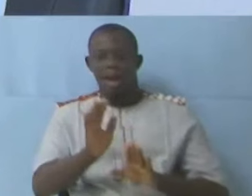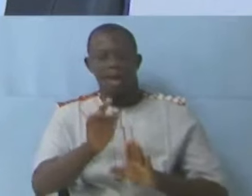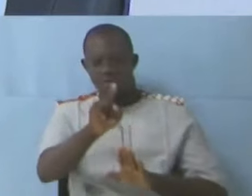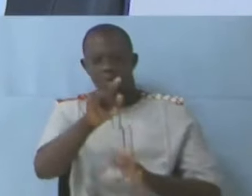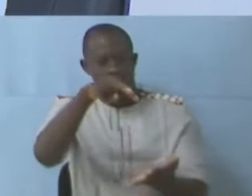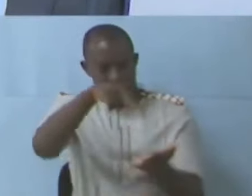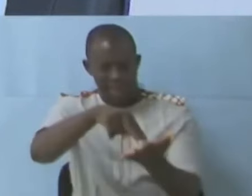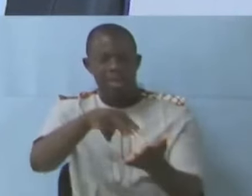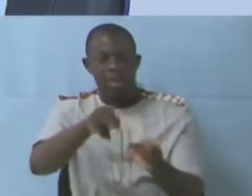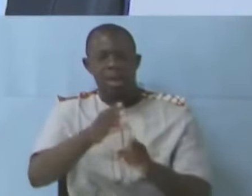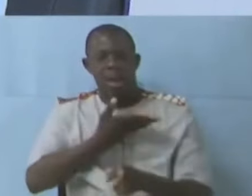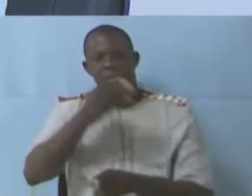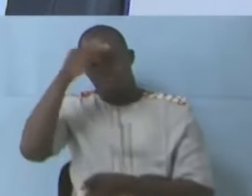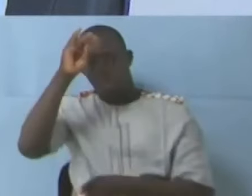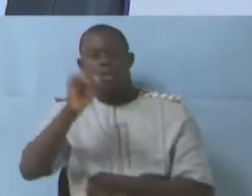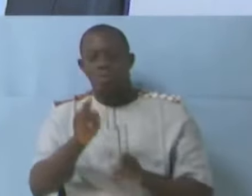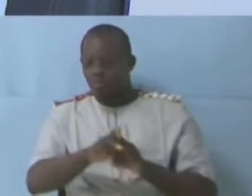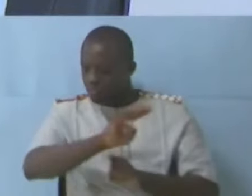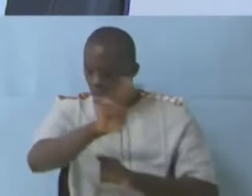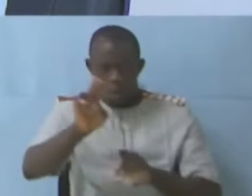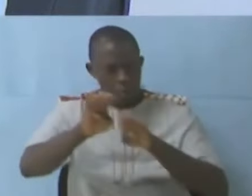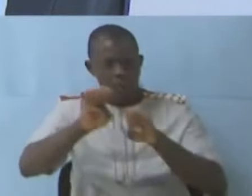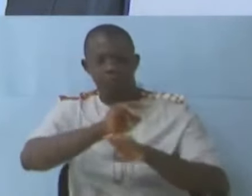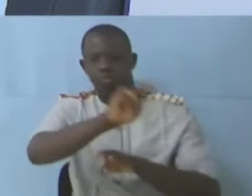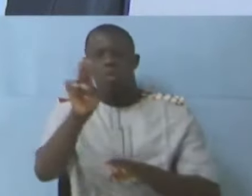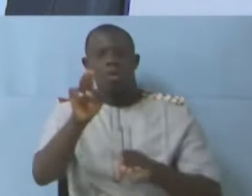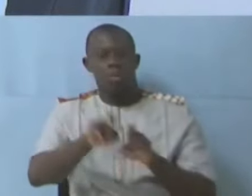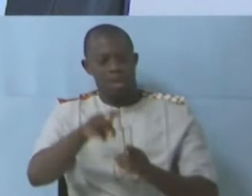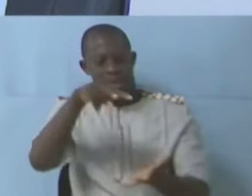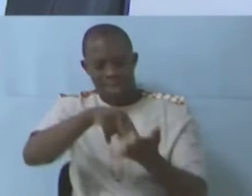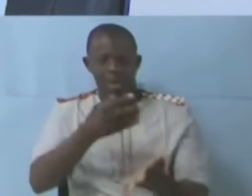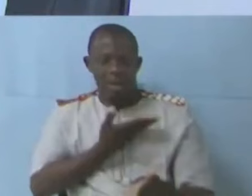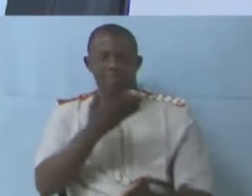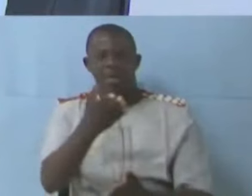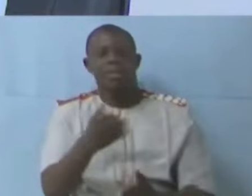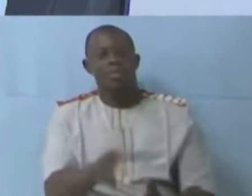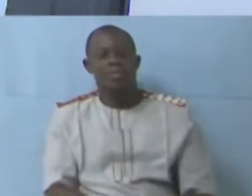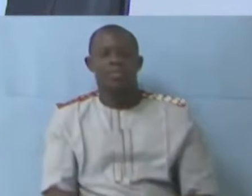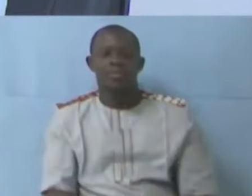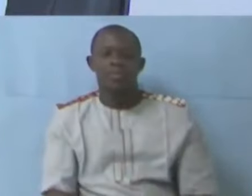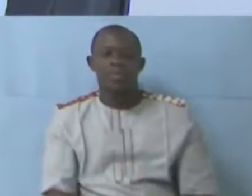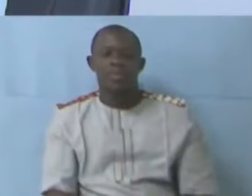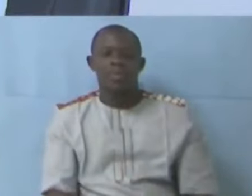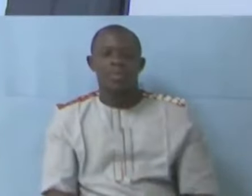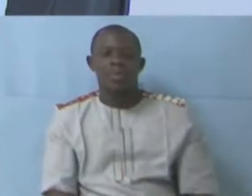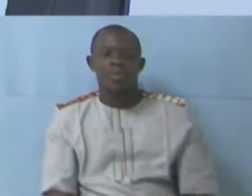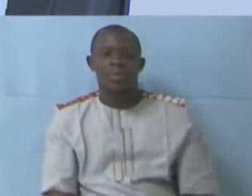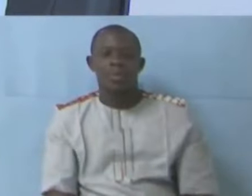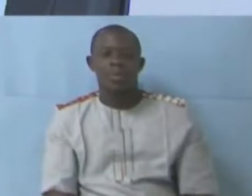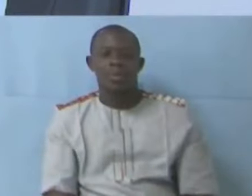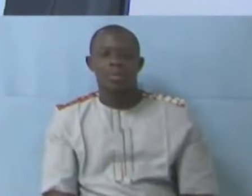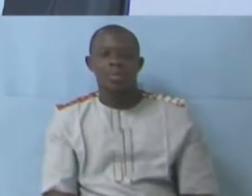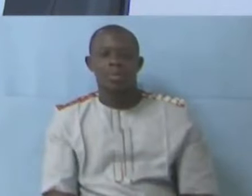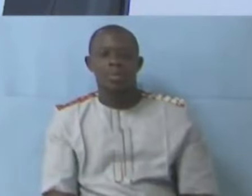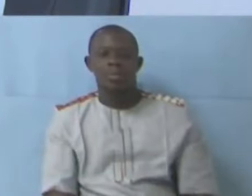was another boy who was trying to go. I told him no, don't move, just hold on there, let me go. Ma design okay hence accident as general